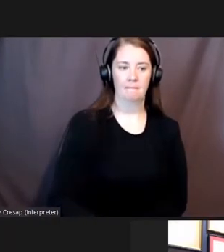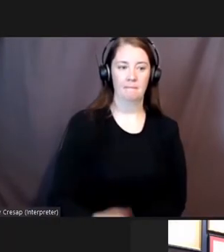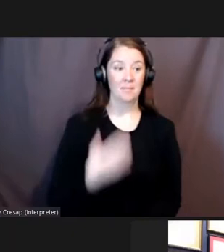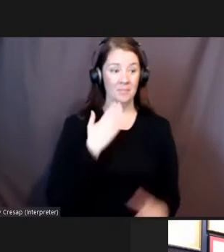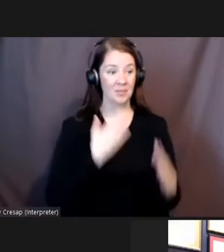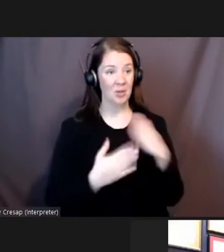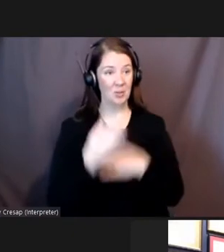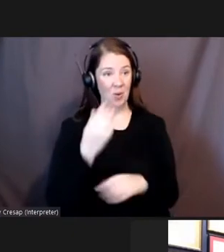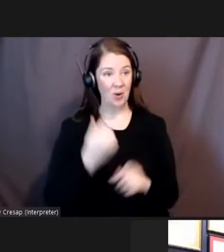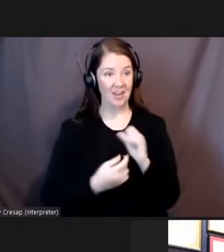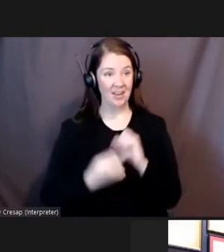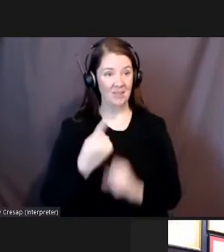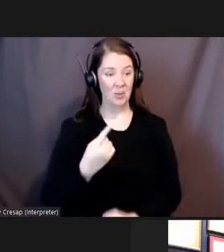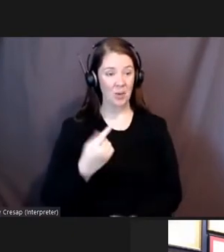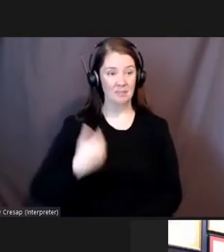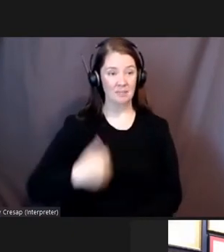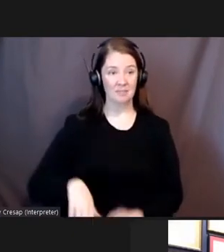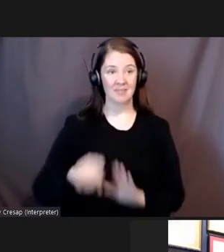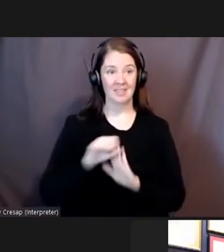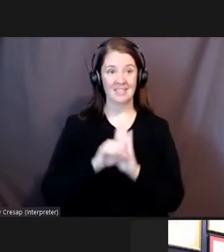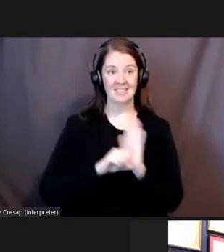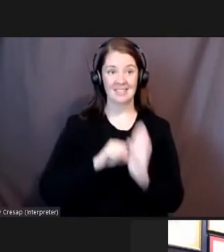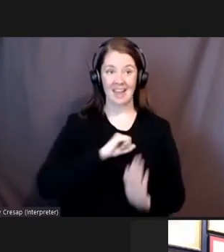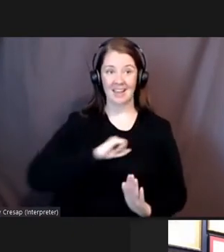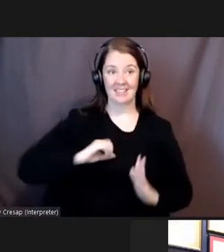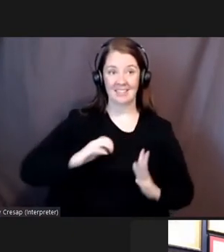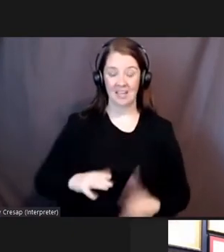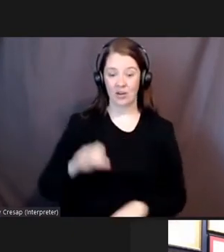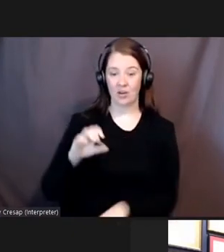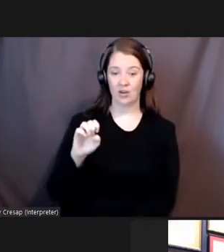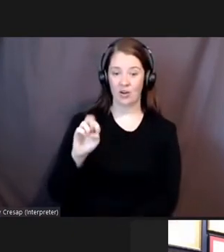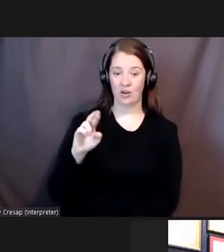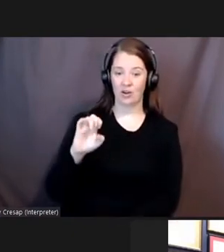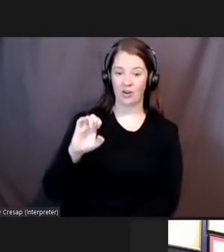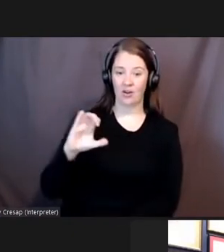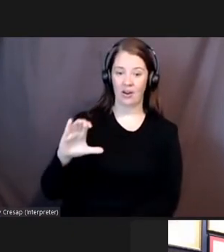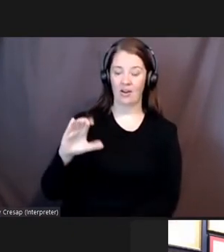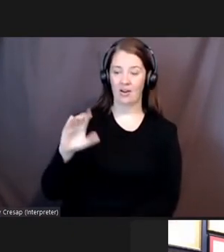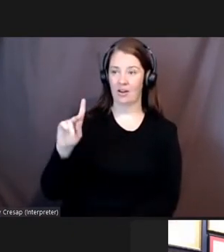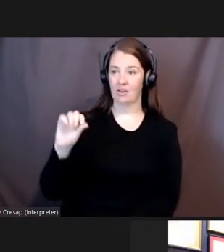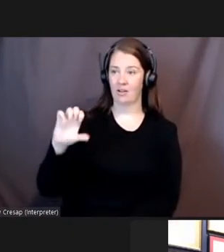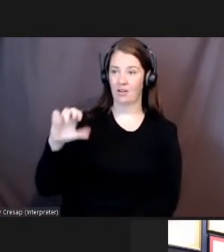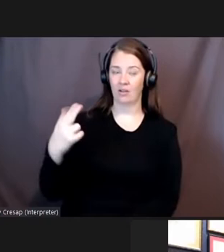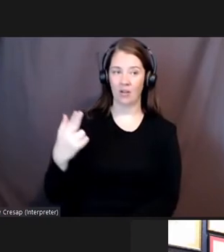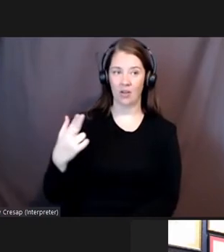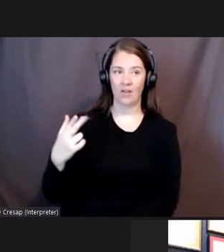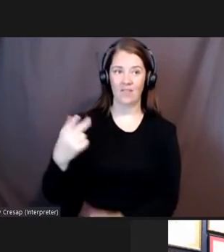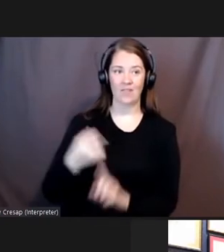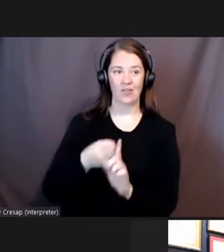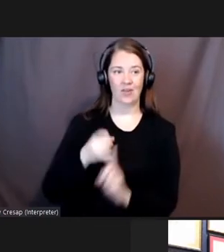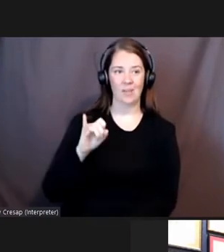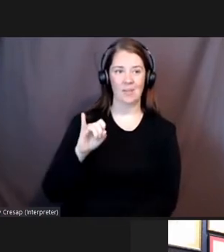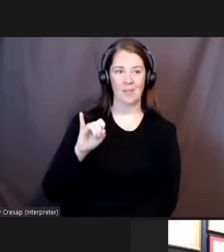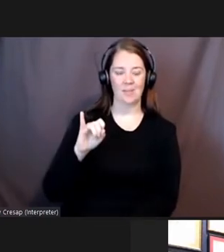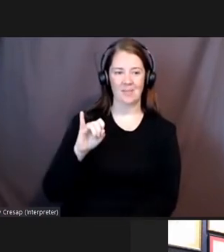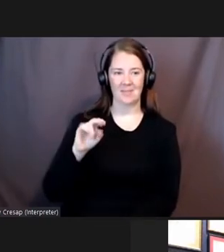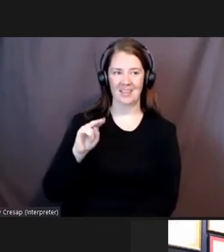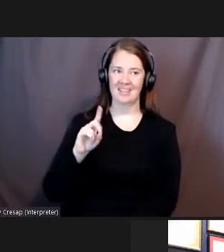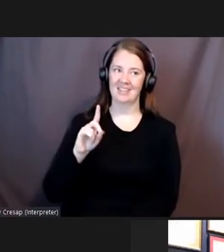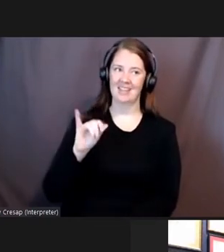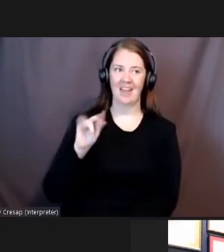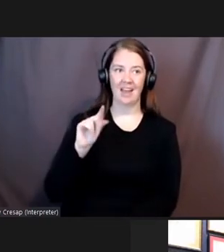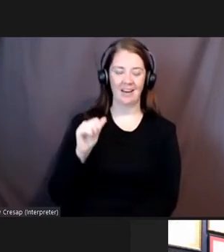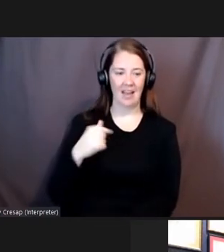Good morning, everyone. This is State Senator Eric Cook of Indiana, serving as a special government employee subject matter